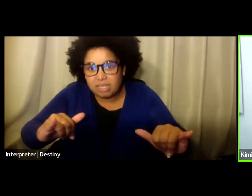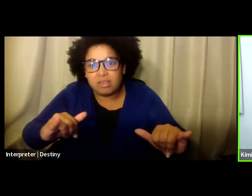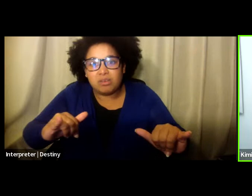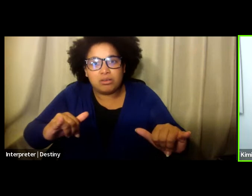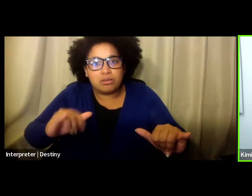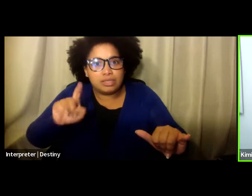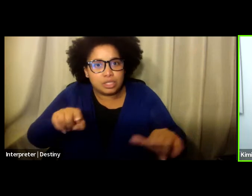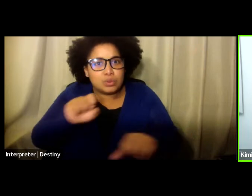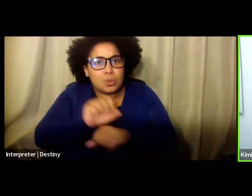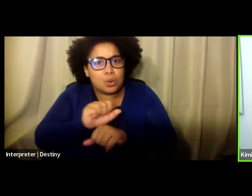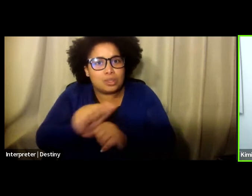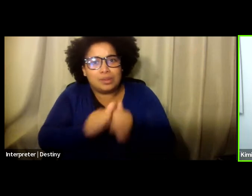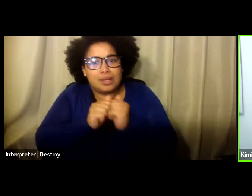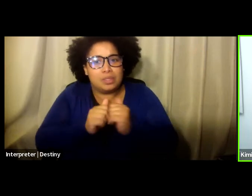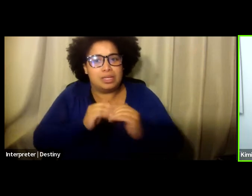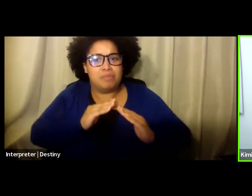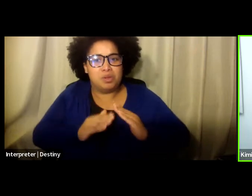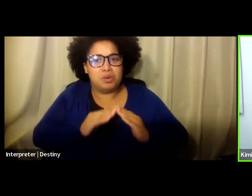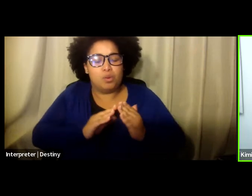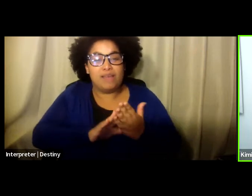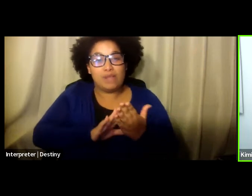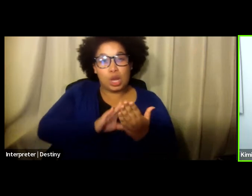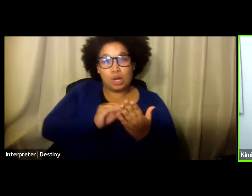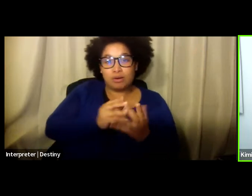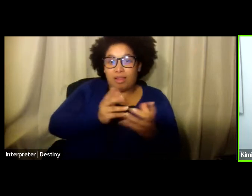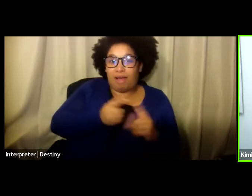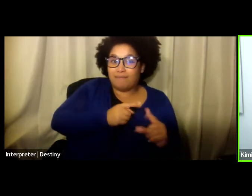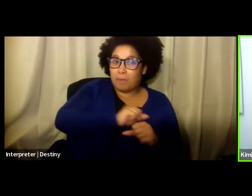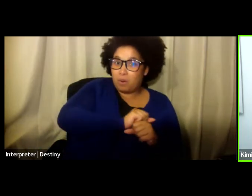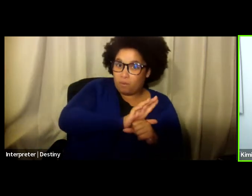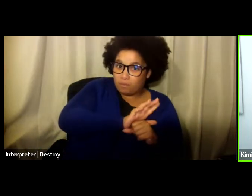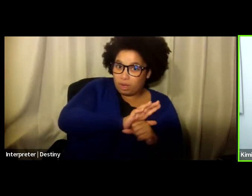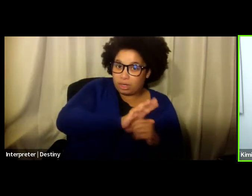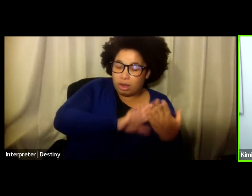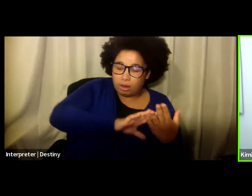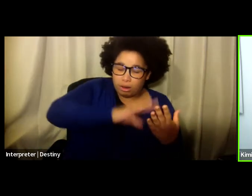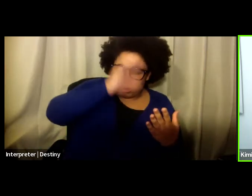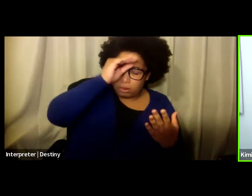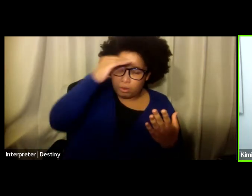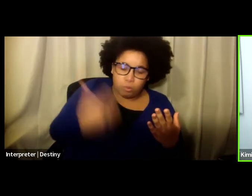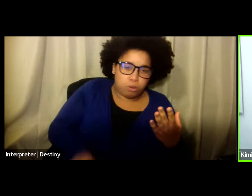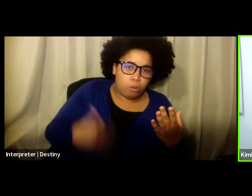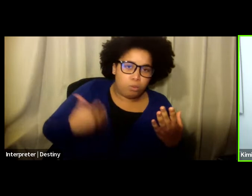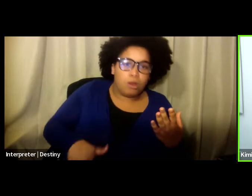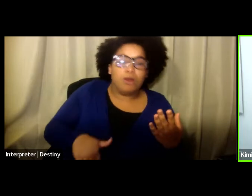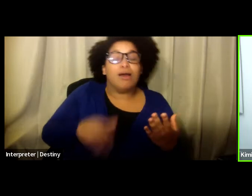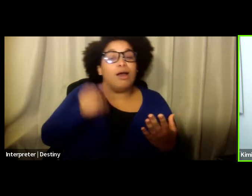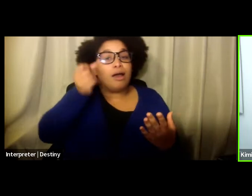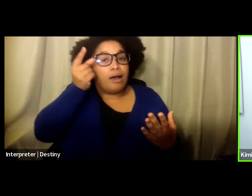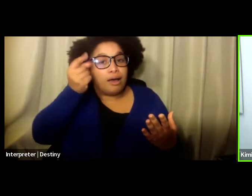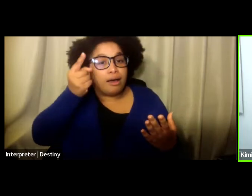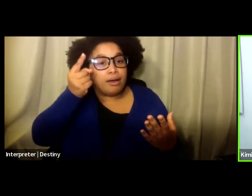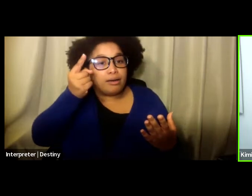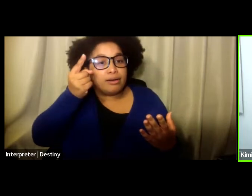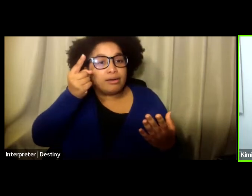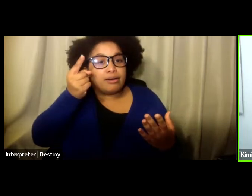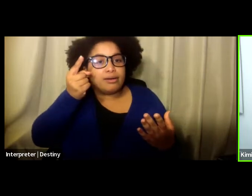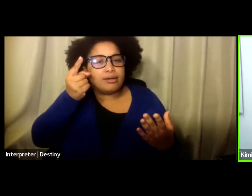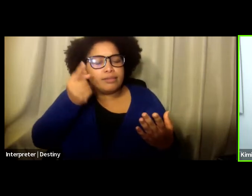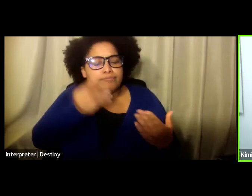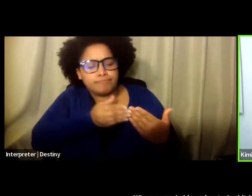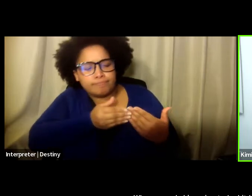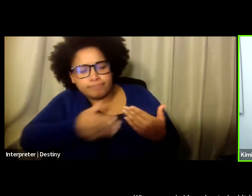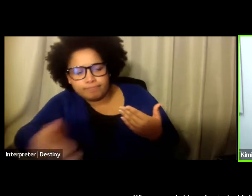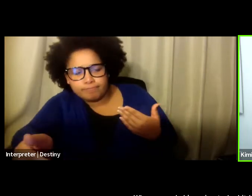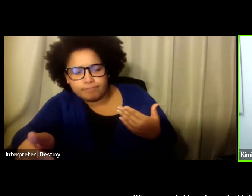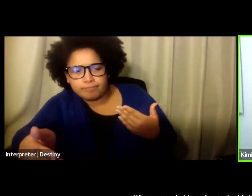on as a community. And we've learned a lot from COVID, a lot. Now, how do